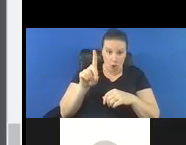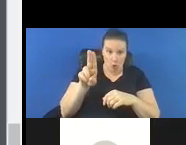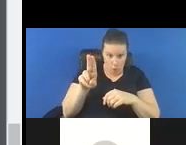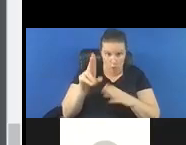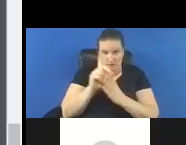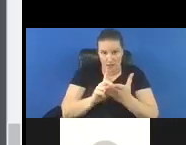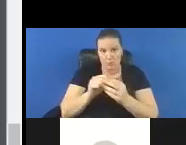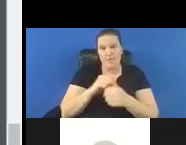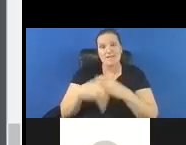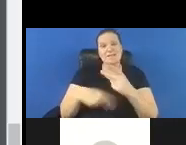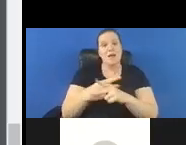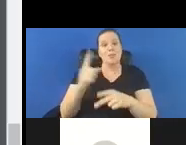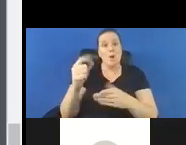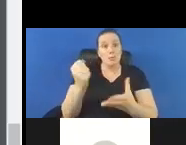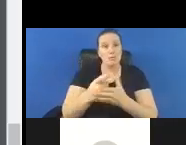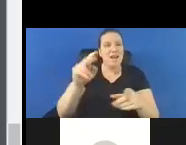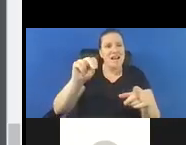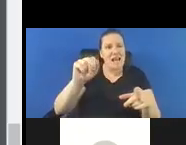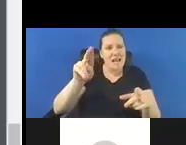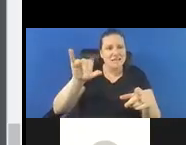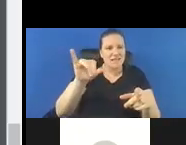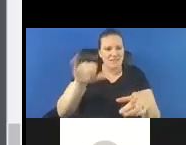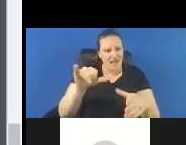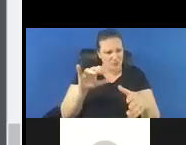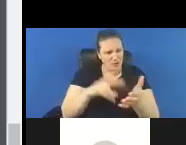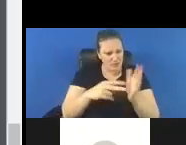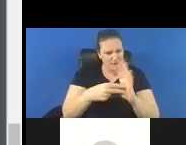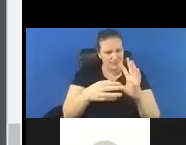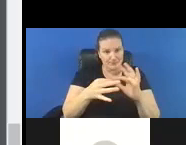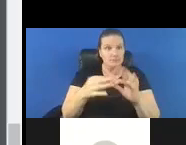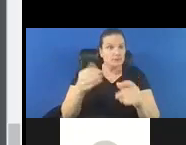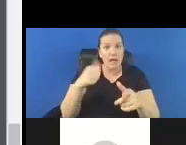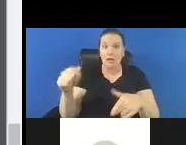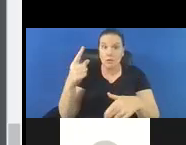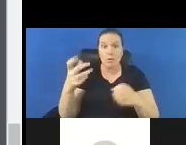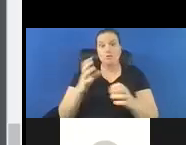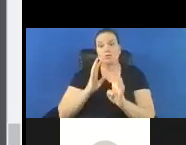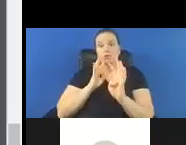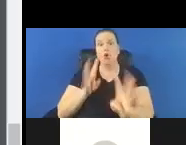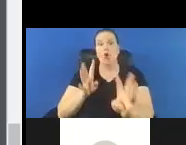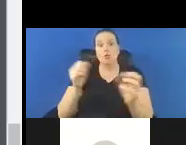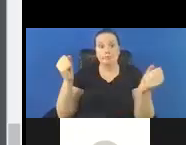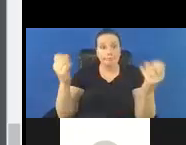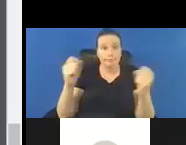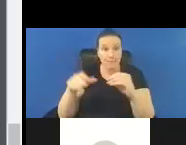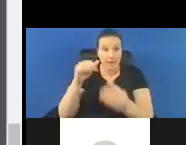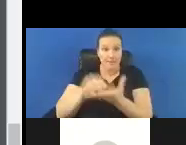So Nancy, this is kind of, I think, what you were referring to. Anyone want to speak on this one?